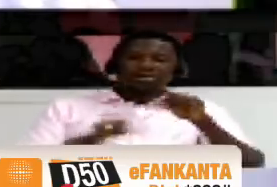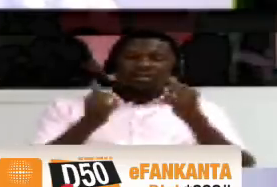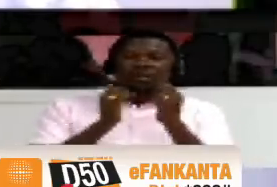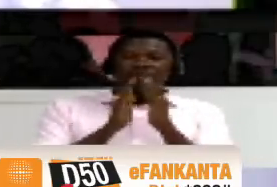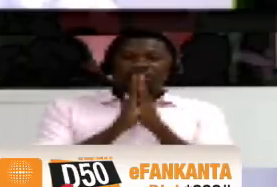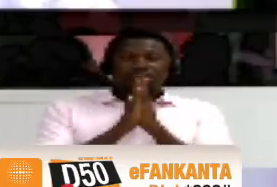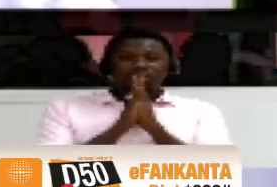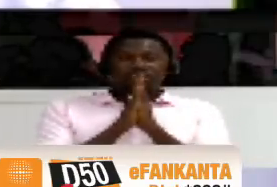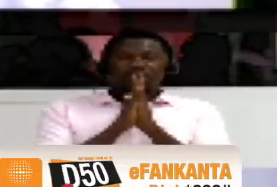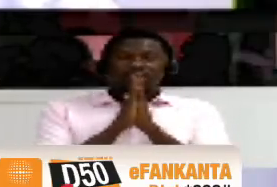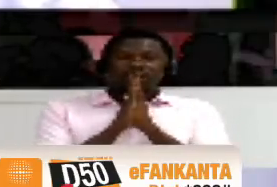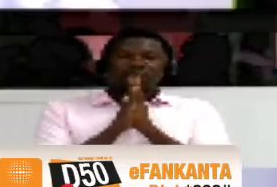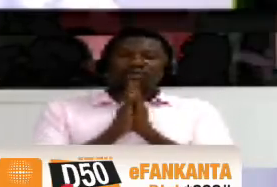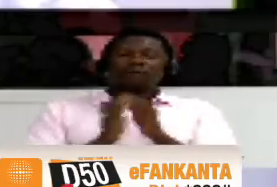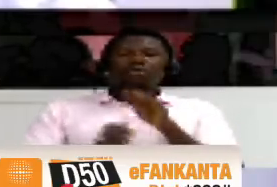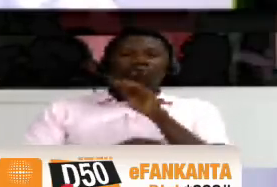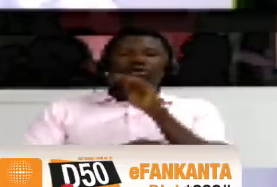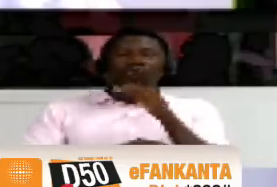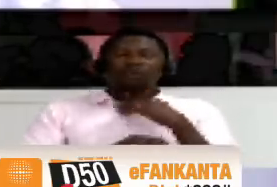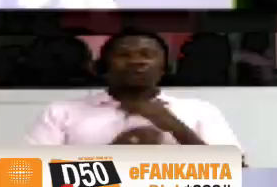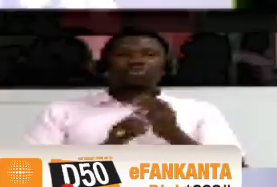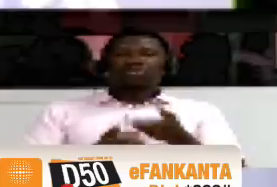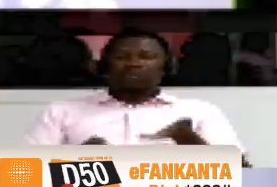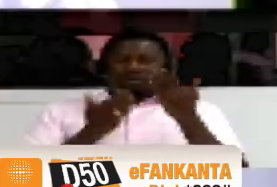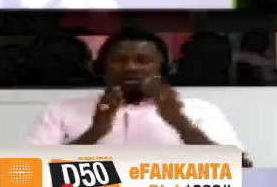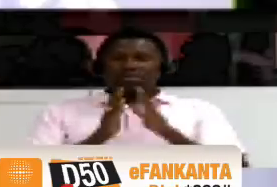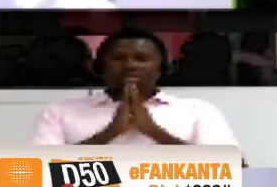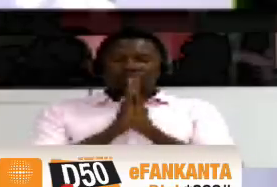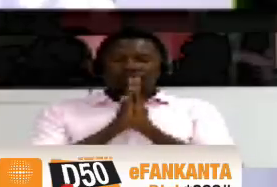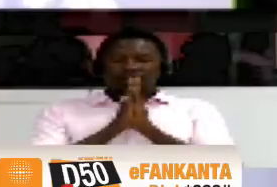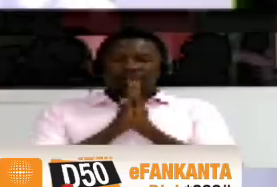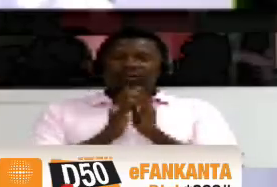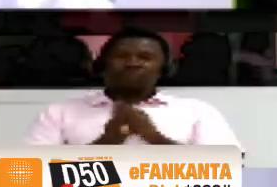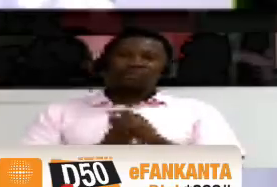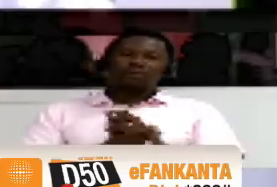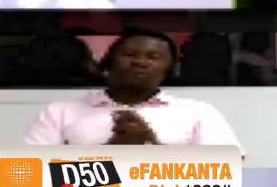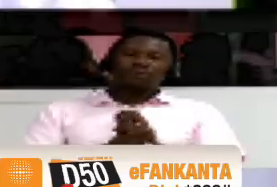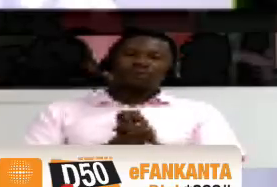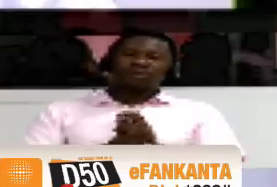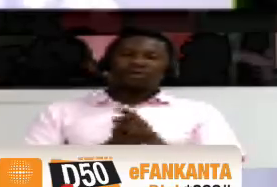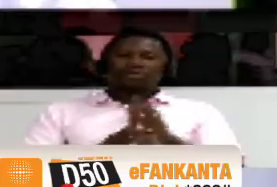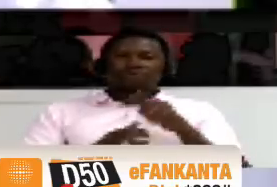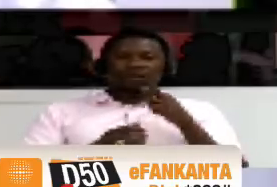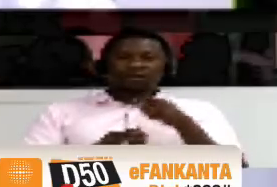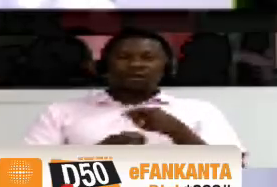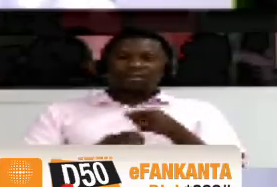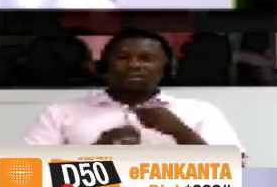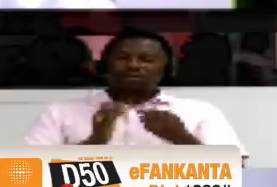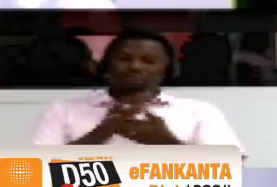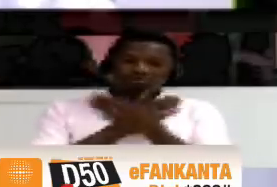us to get up and pray along with him. There was this morning, he said, today